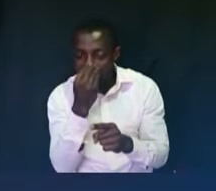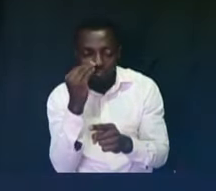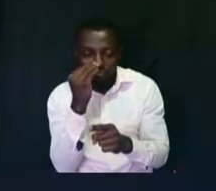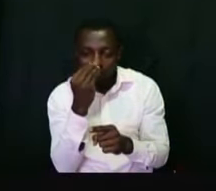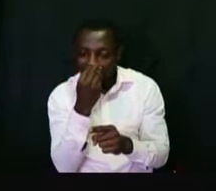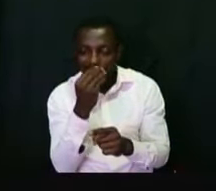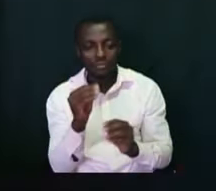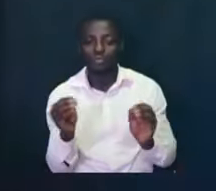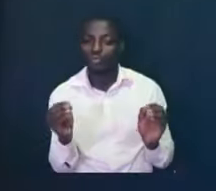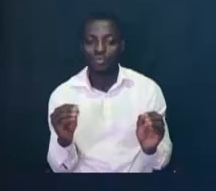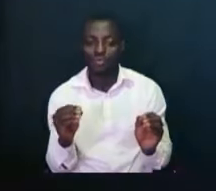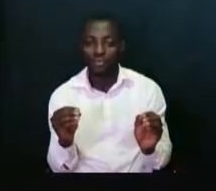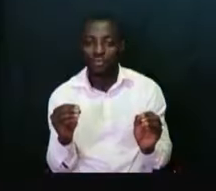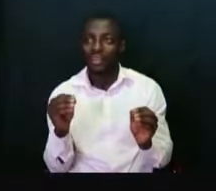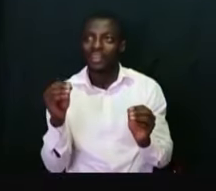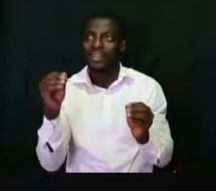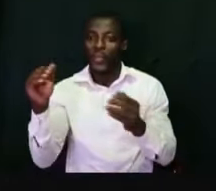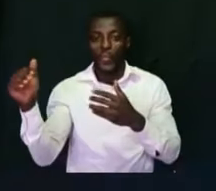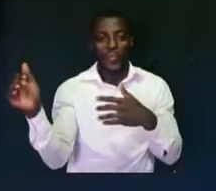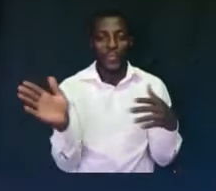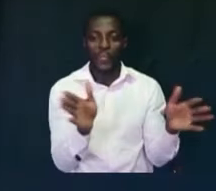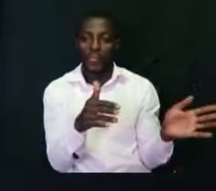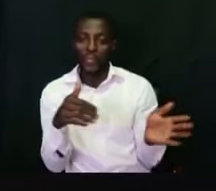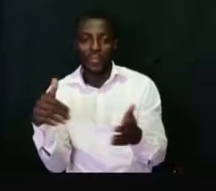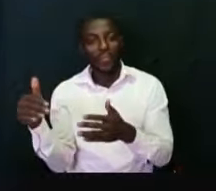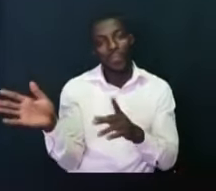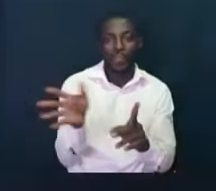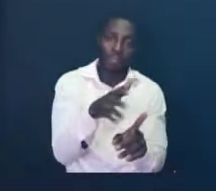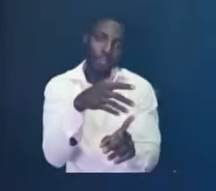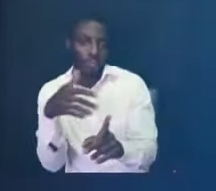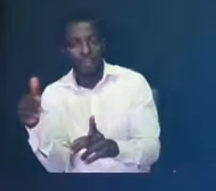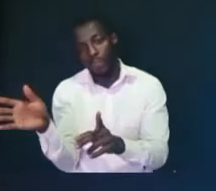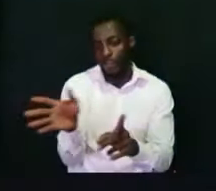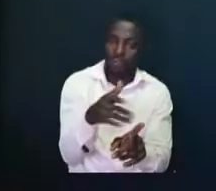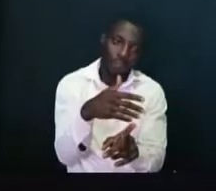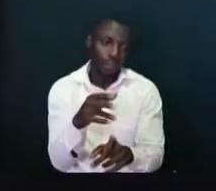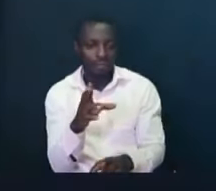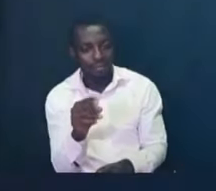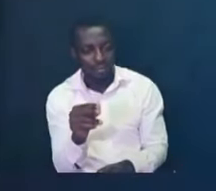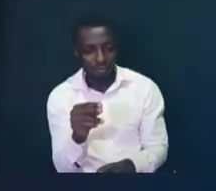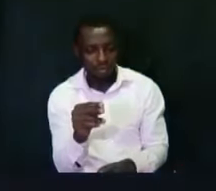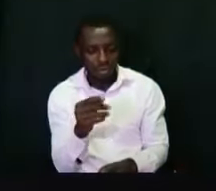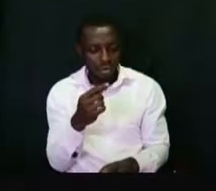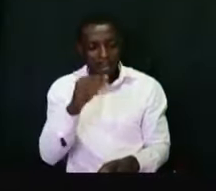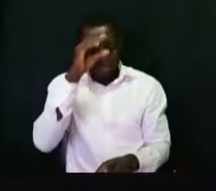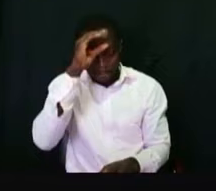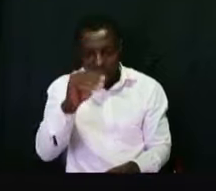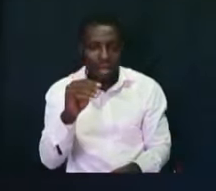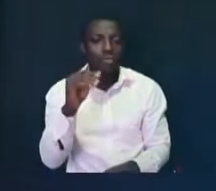which is blown by air. It has to be intentionally carried by men and